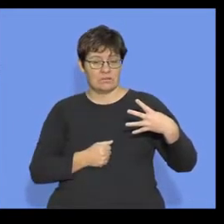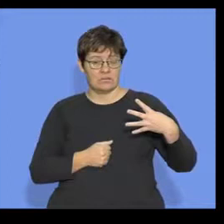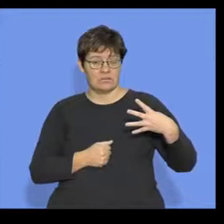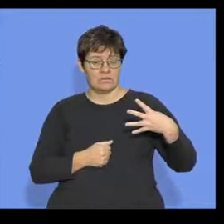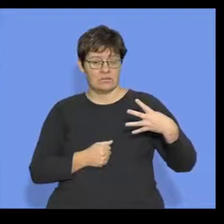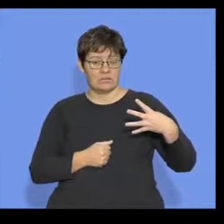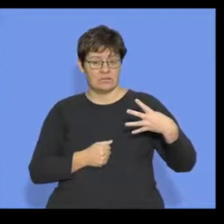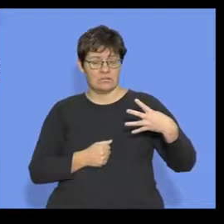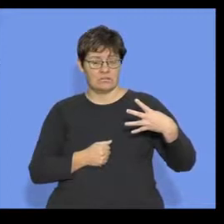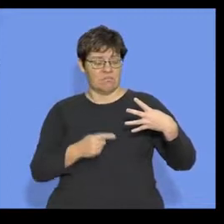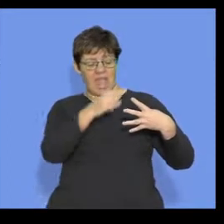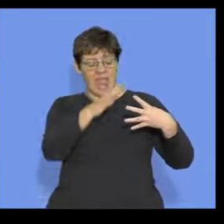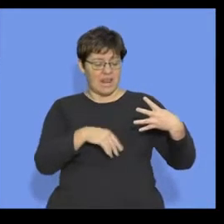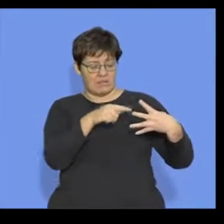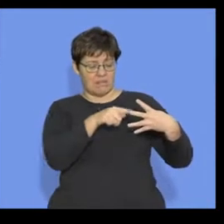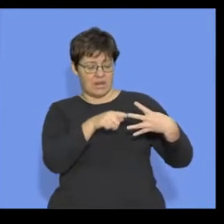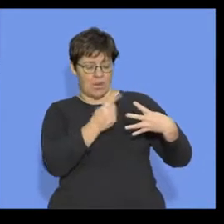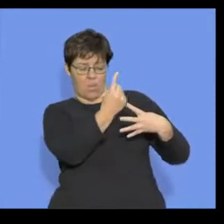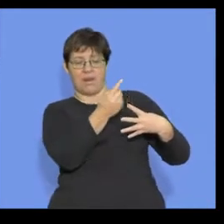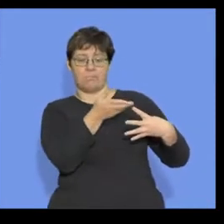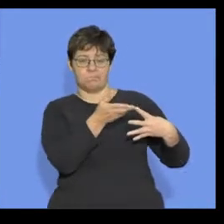at least 1 8? Are we together?